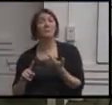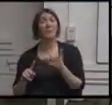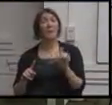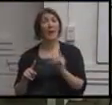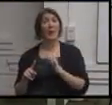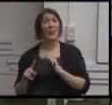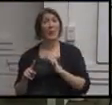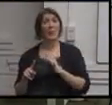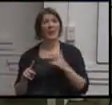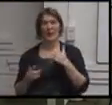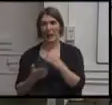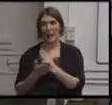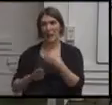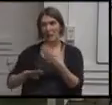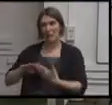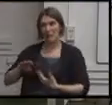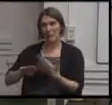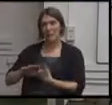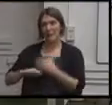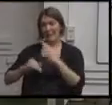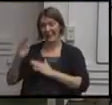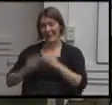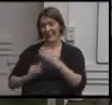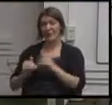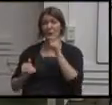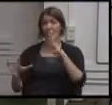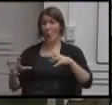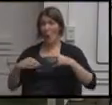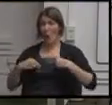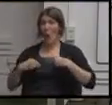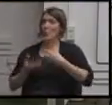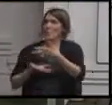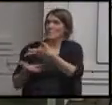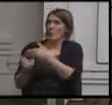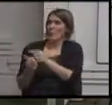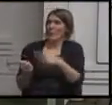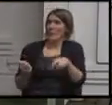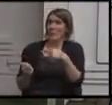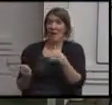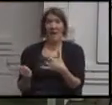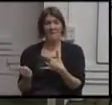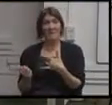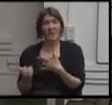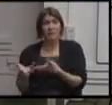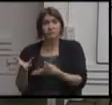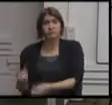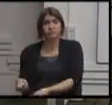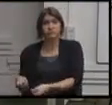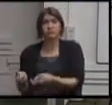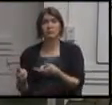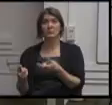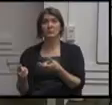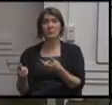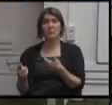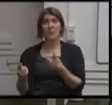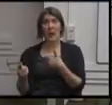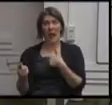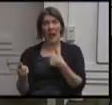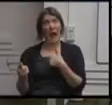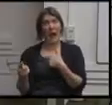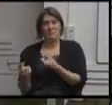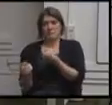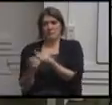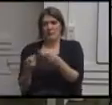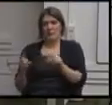on the building owners and the businesses downtown. And I truly believe, and I wouldn't be sitting here saying this, that if I didn't believe